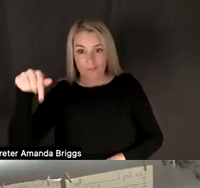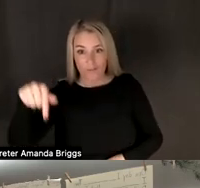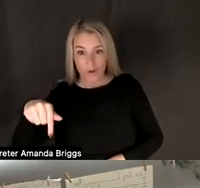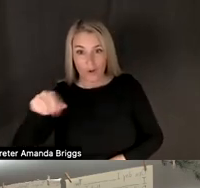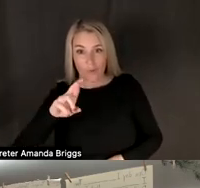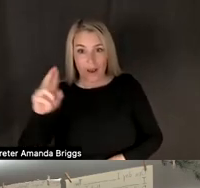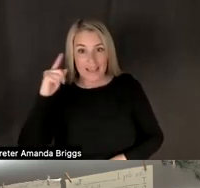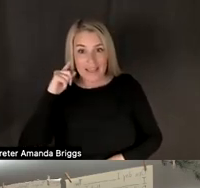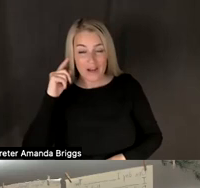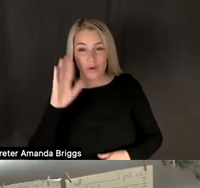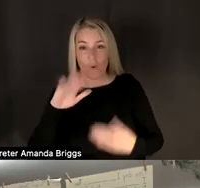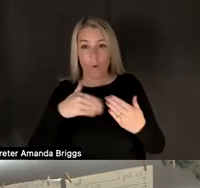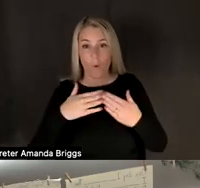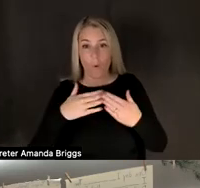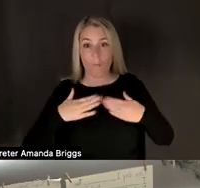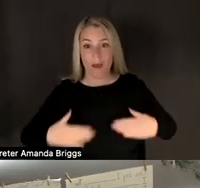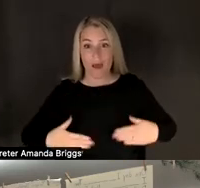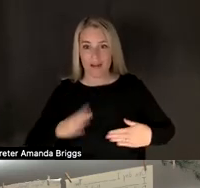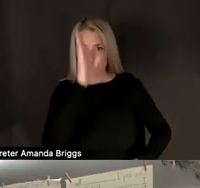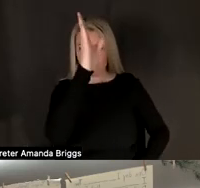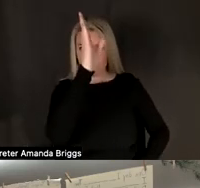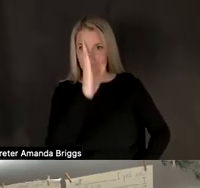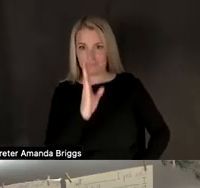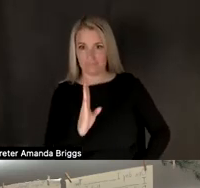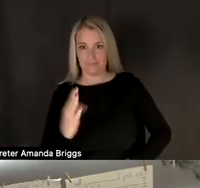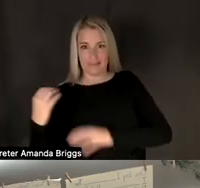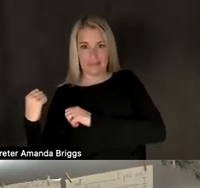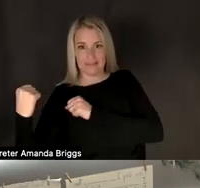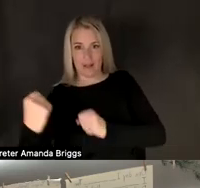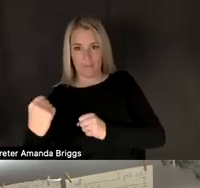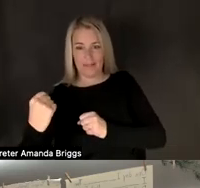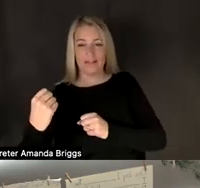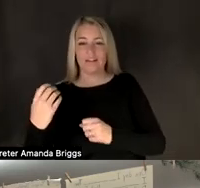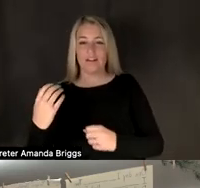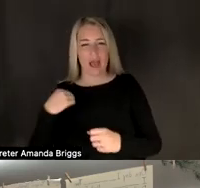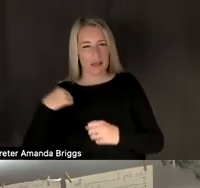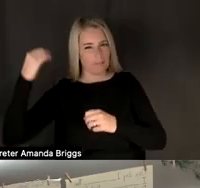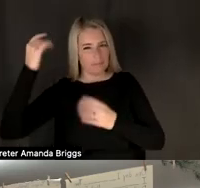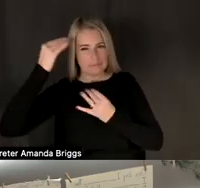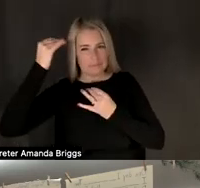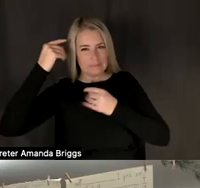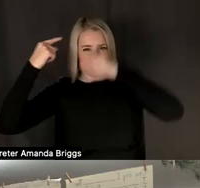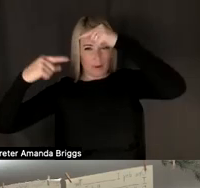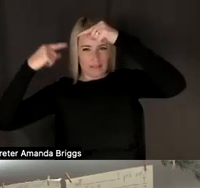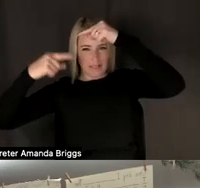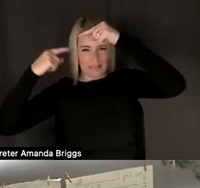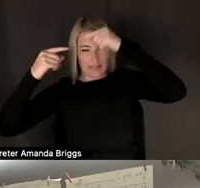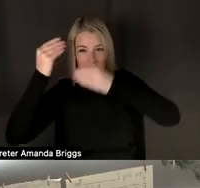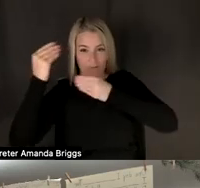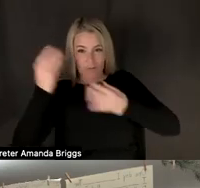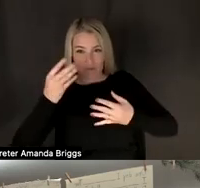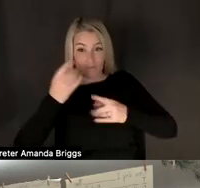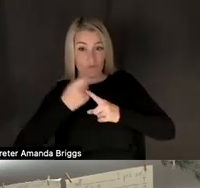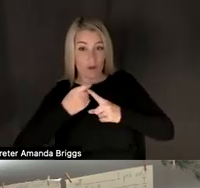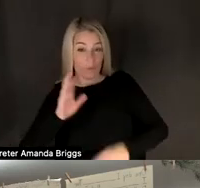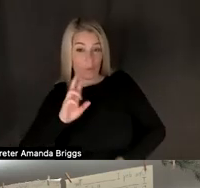lateralized. It's dominant. It's established that I'm processing my information from the right, and I have developed directionality that